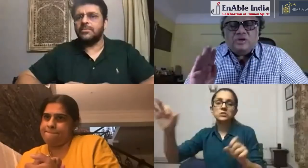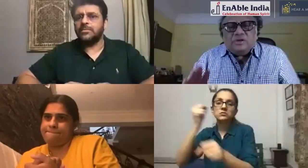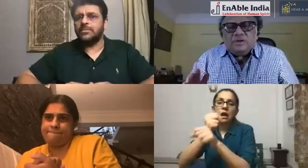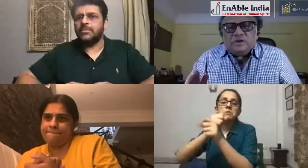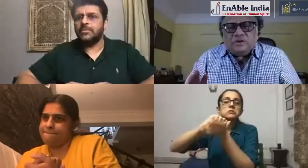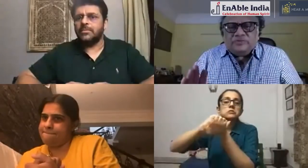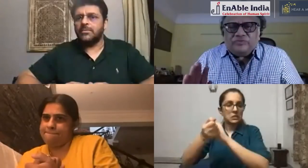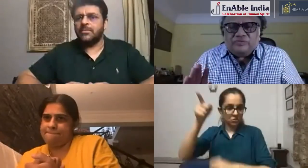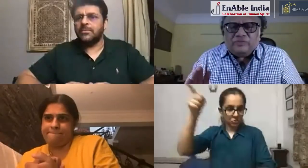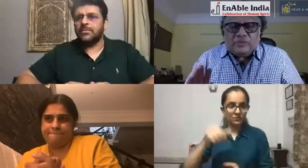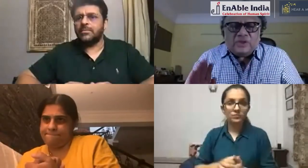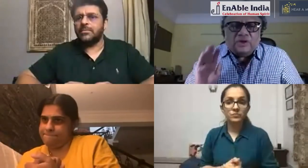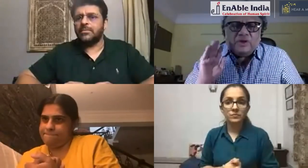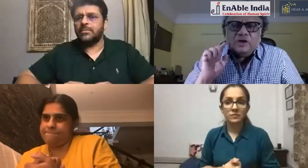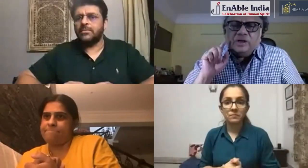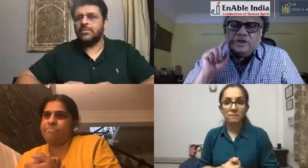Now,